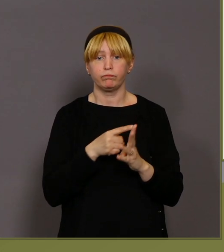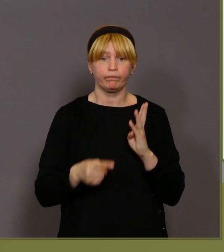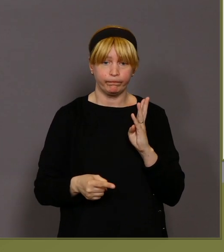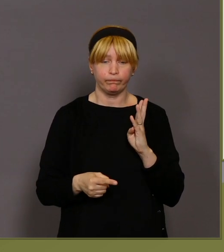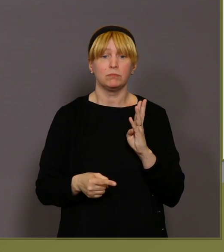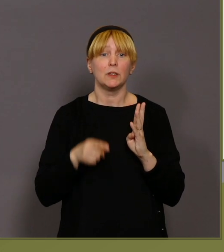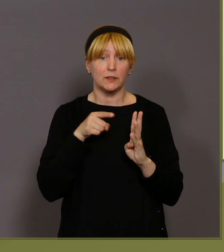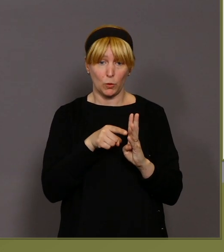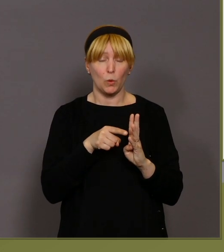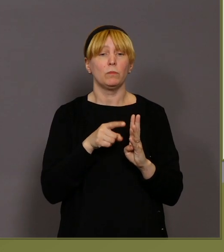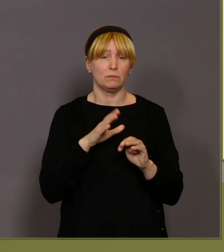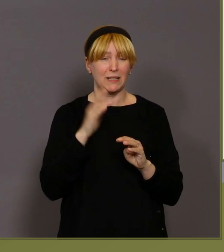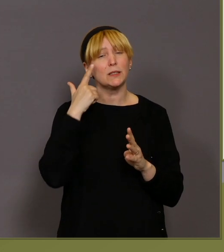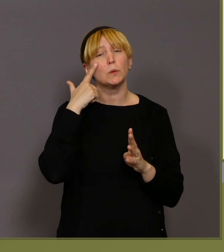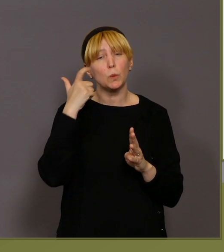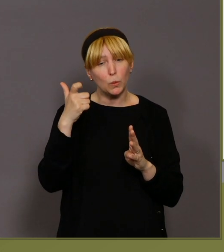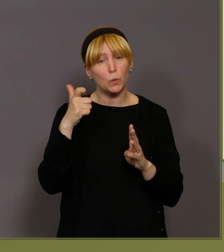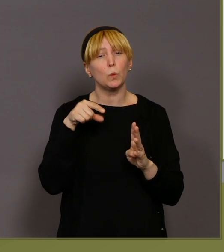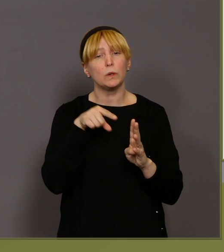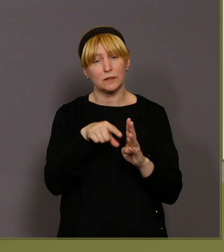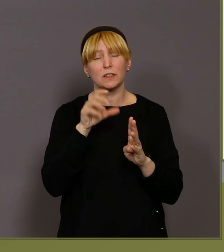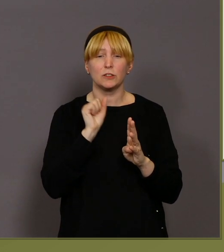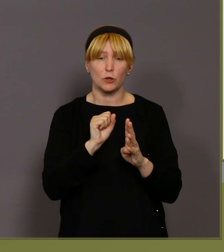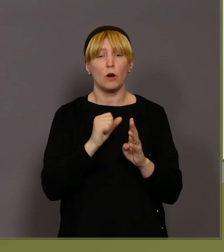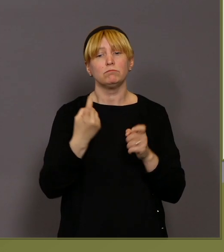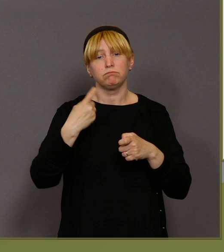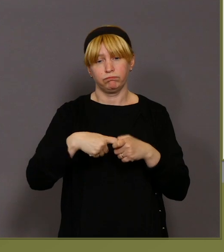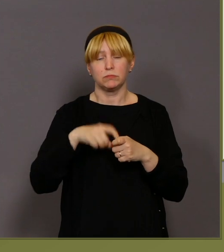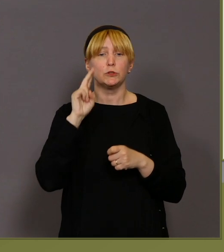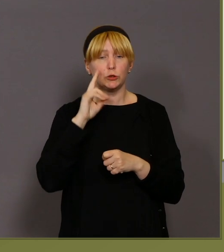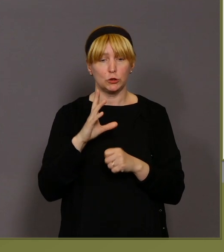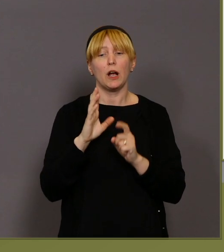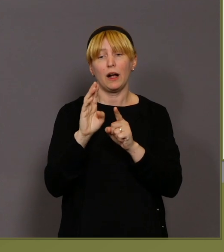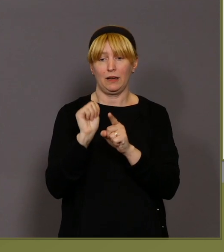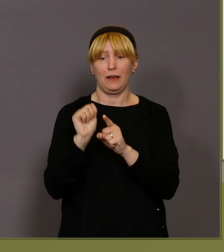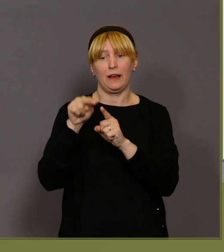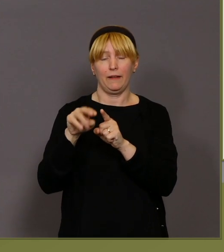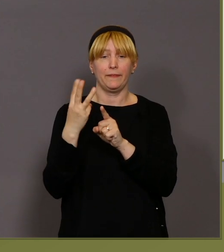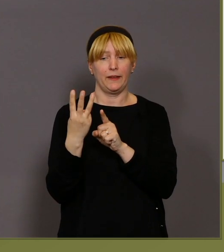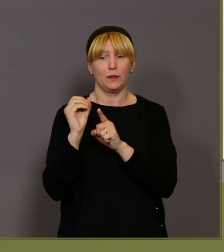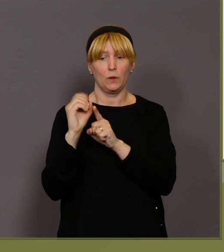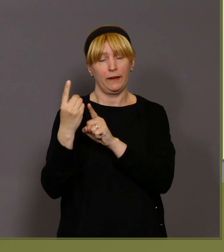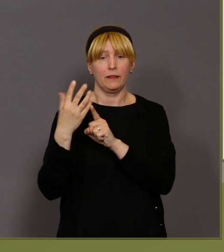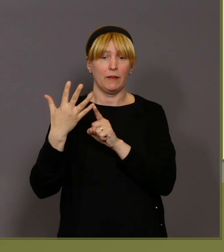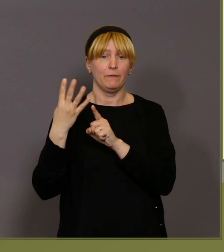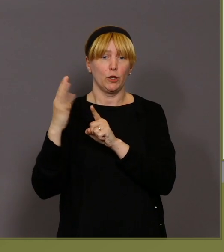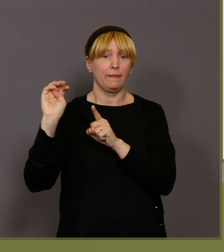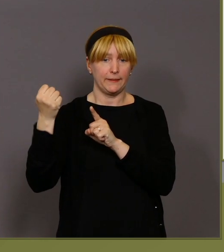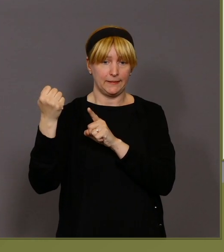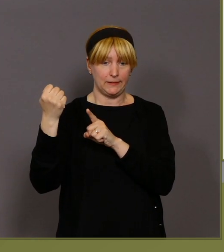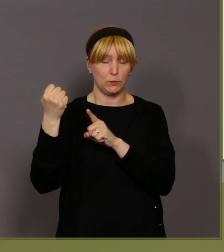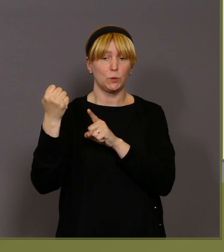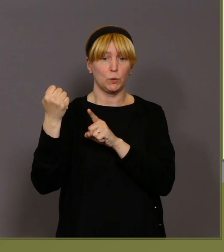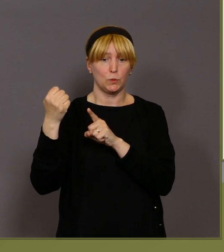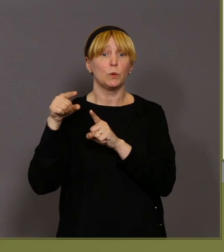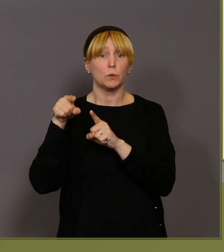very likely to be part of the UEN and will try to convey